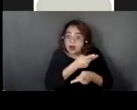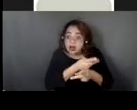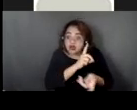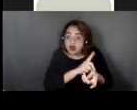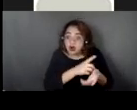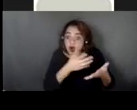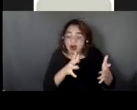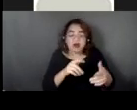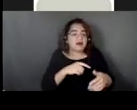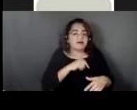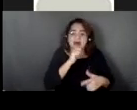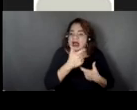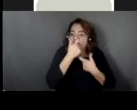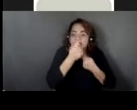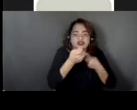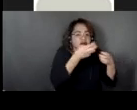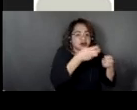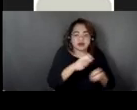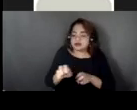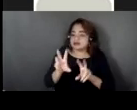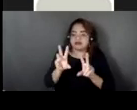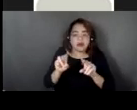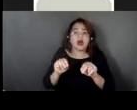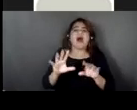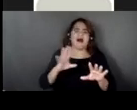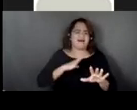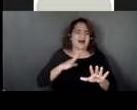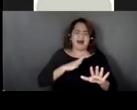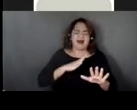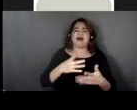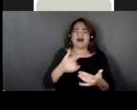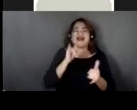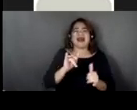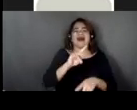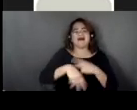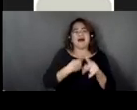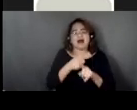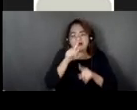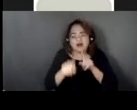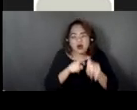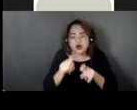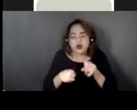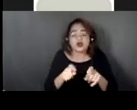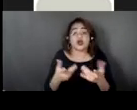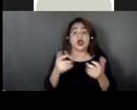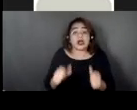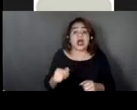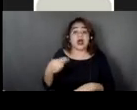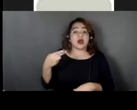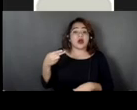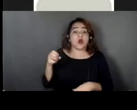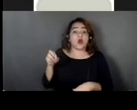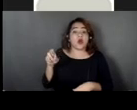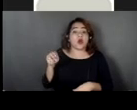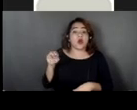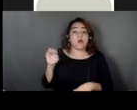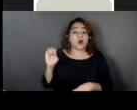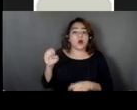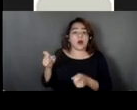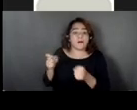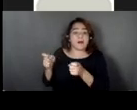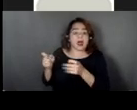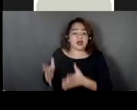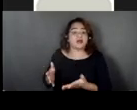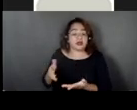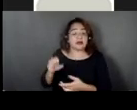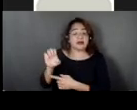and they're not interested in shifting that, that's great. And then they can come here just for hormone management, either through endocrinology, or we do have